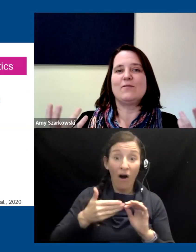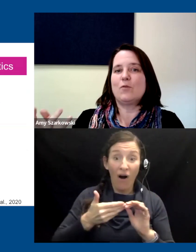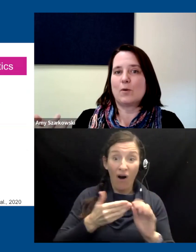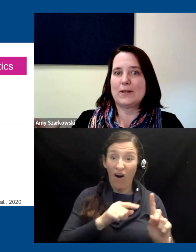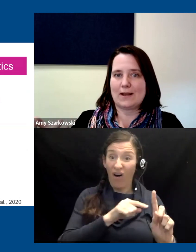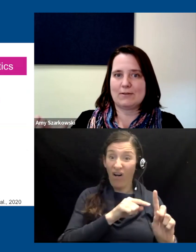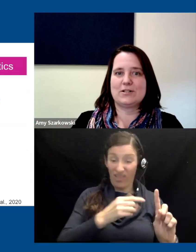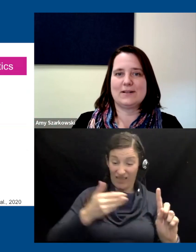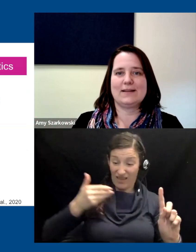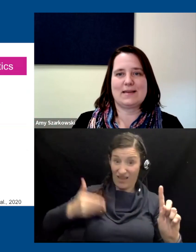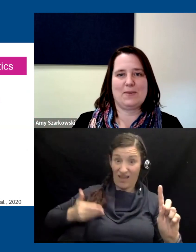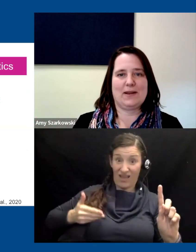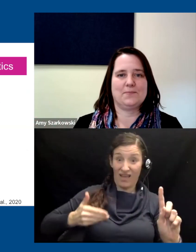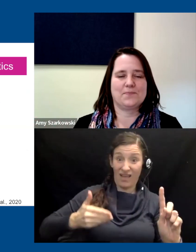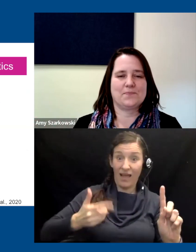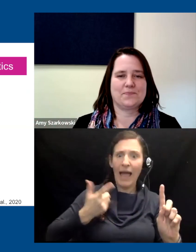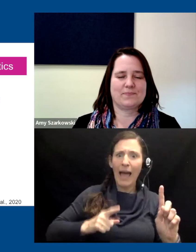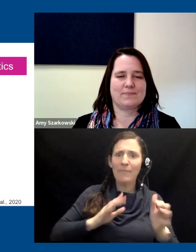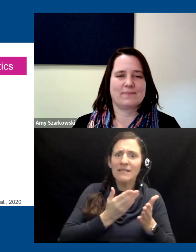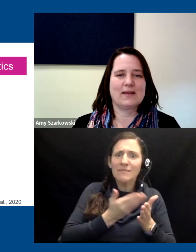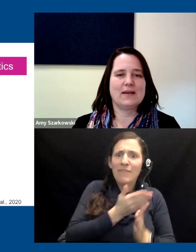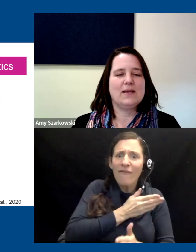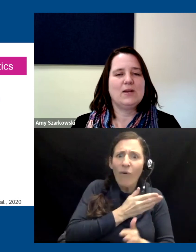language, formal language is happening.